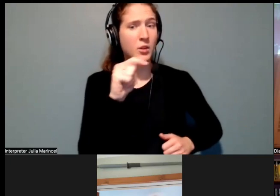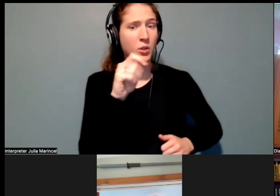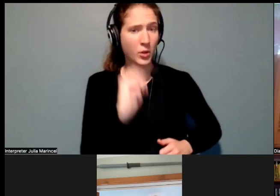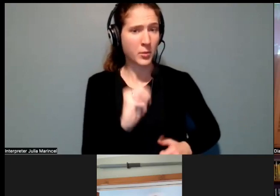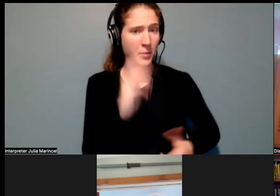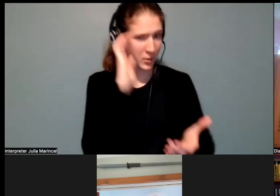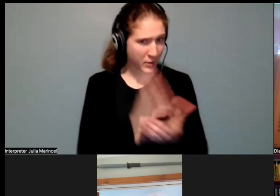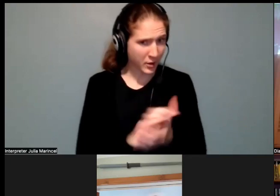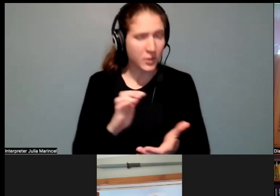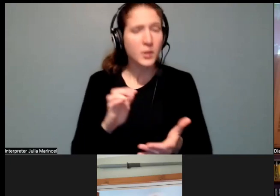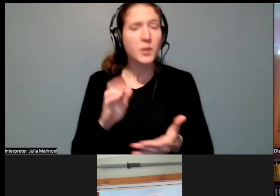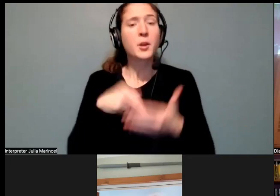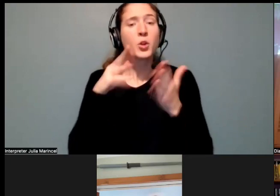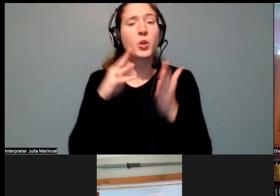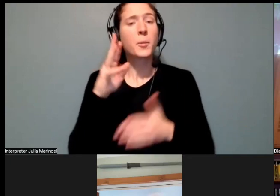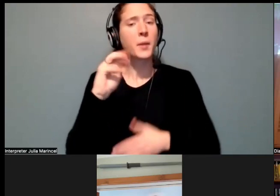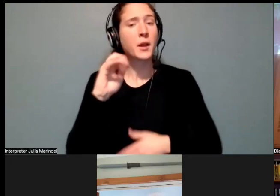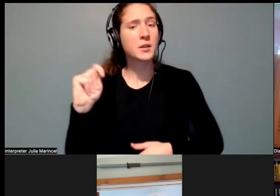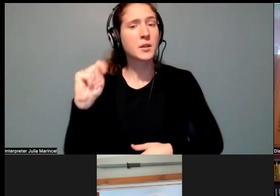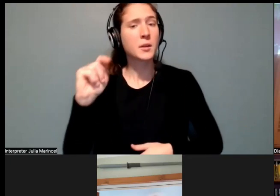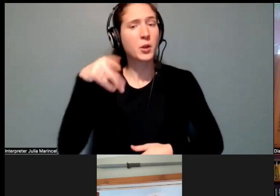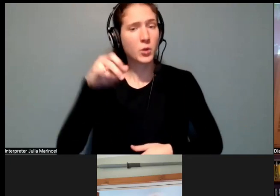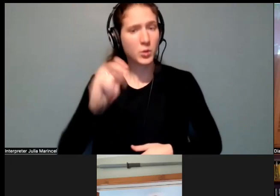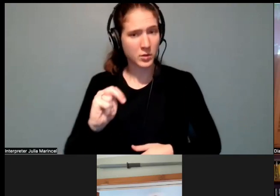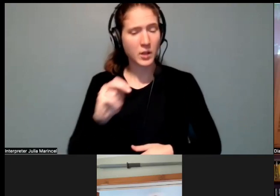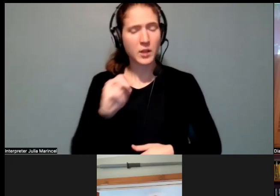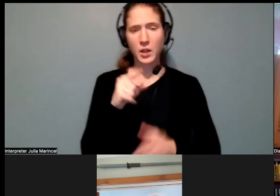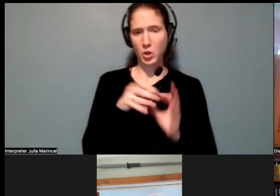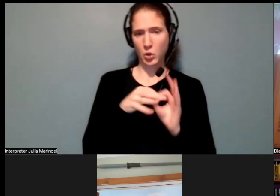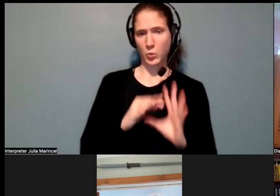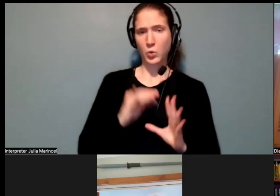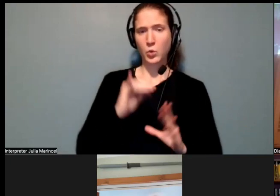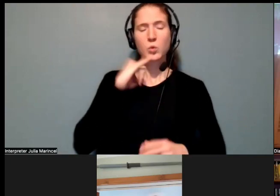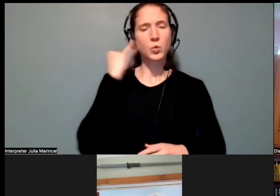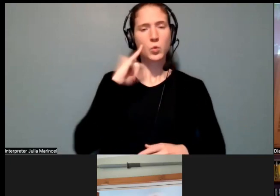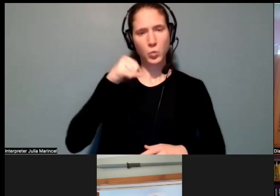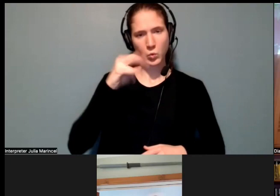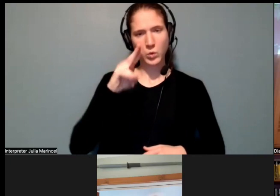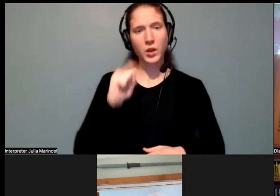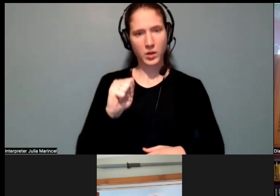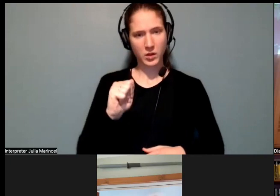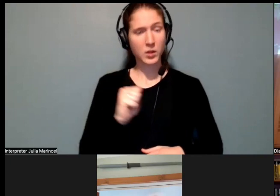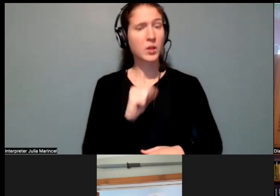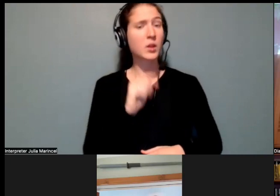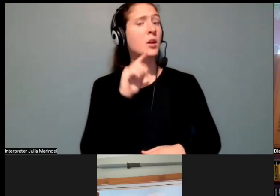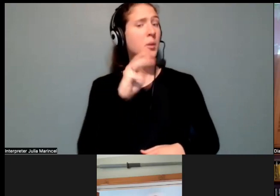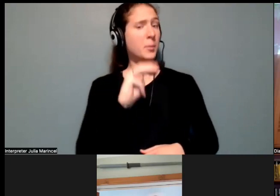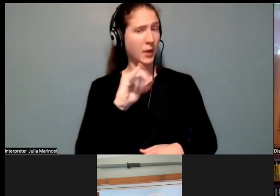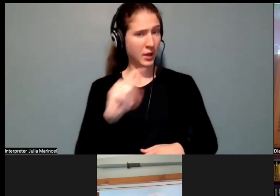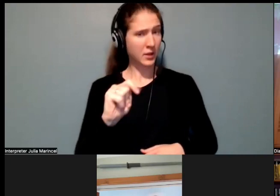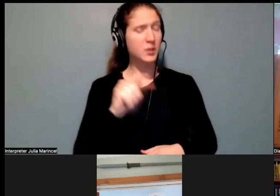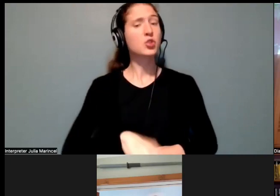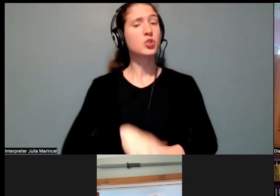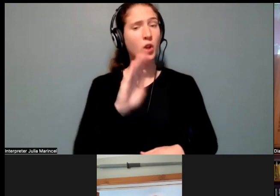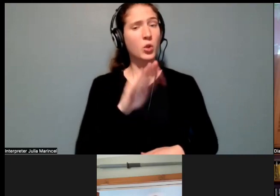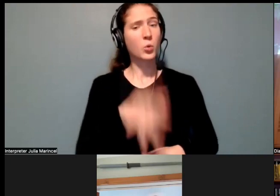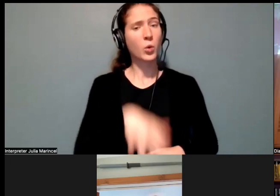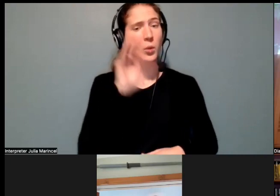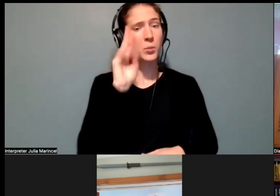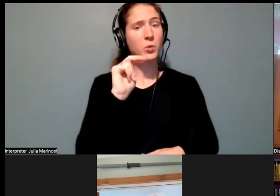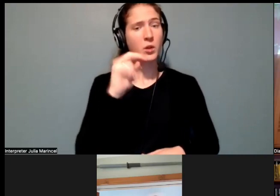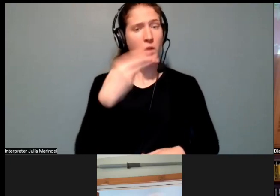and ASL interpreter Julie. As a child in New Ipswich, New Hampshire, Matt spent his free time